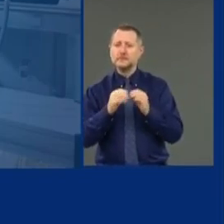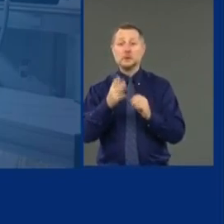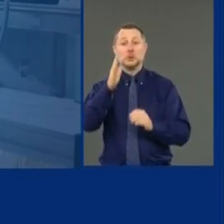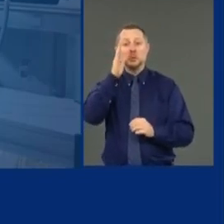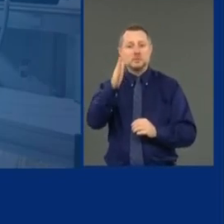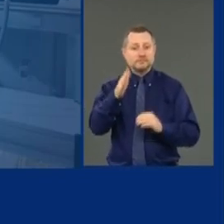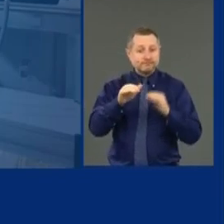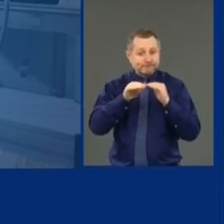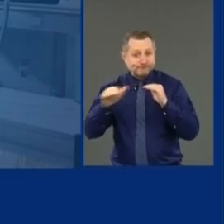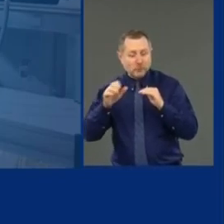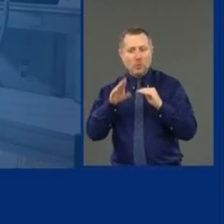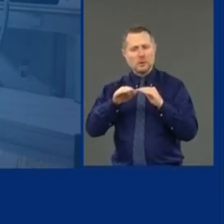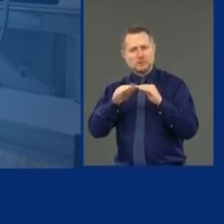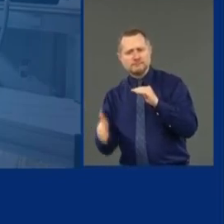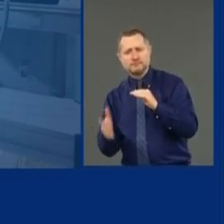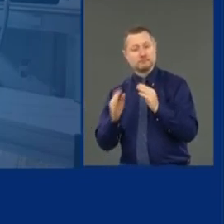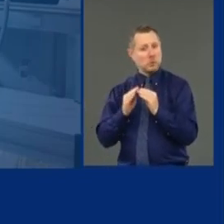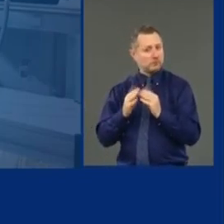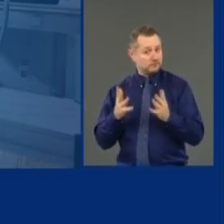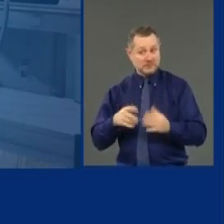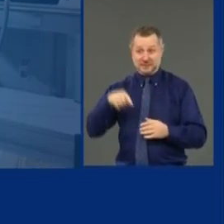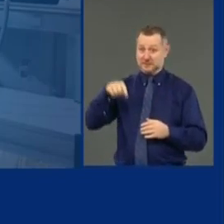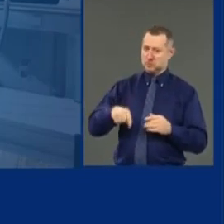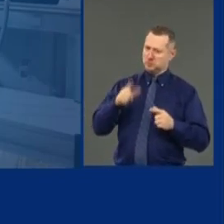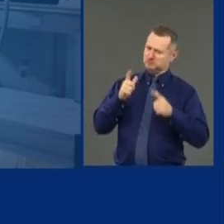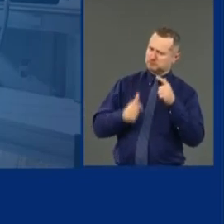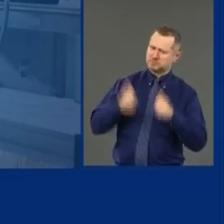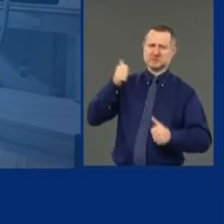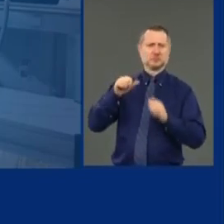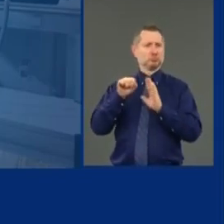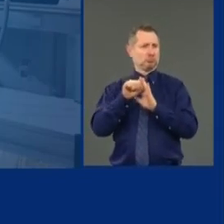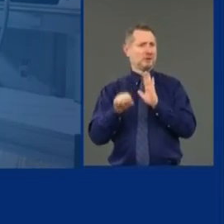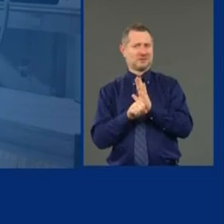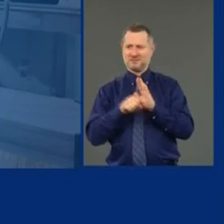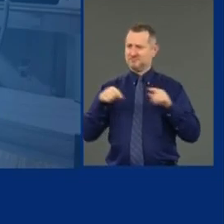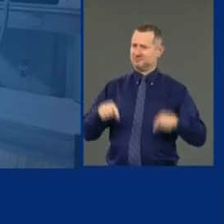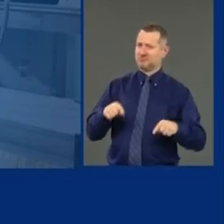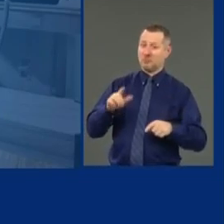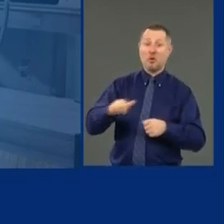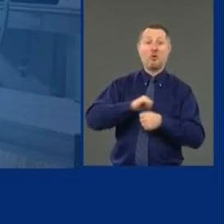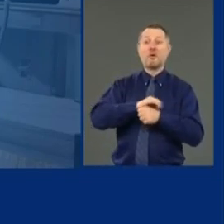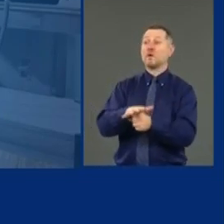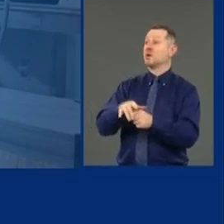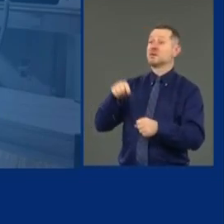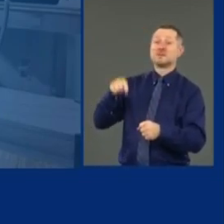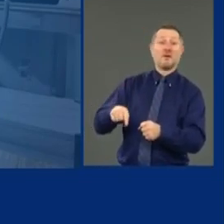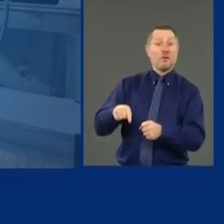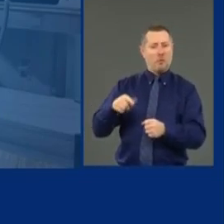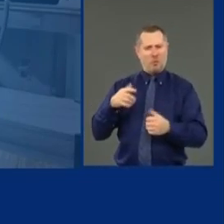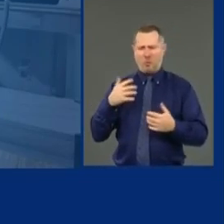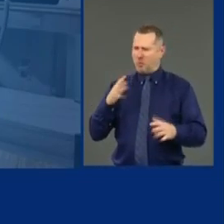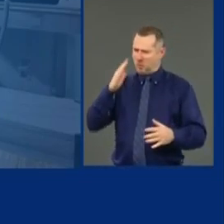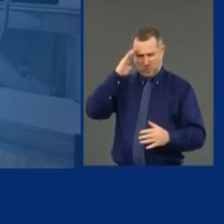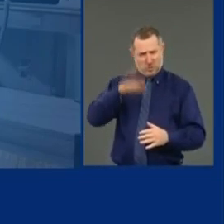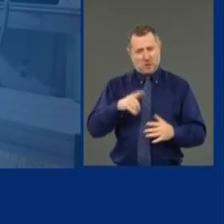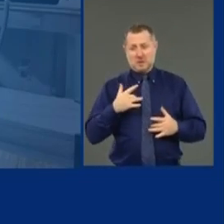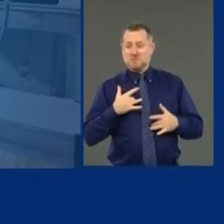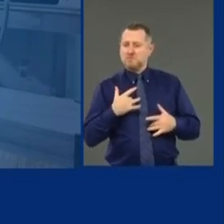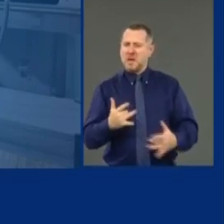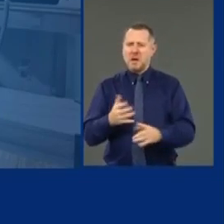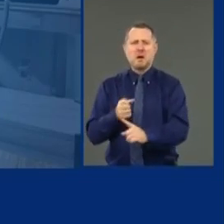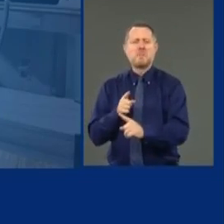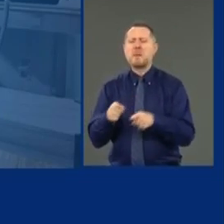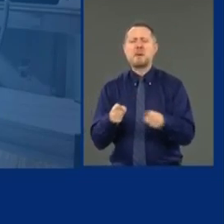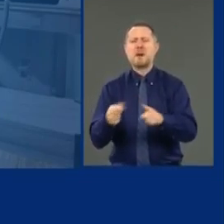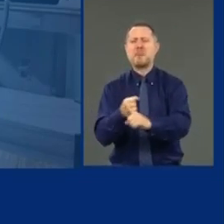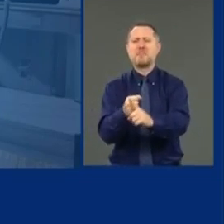have a large state. And the COVID virus tends to attack those who are seniors and those